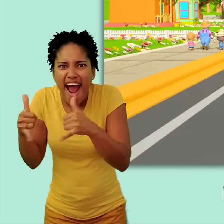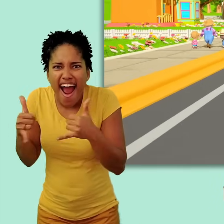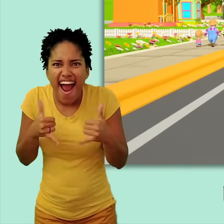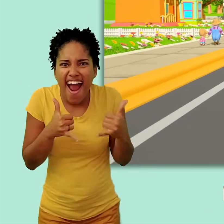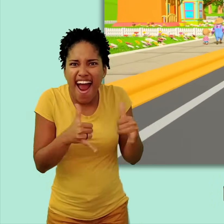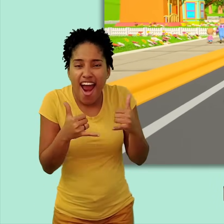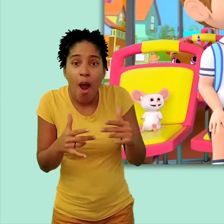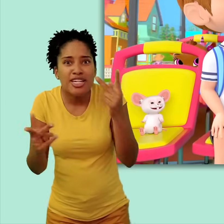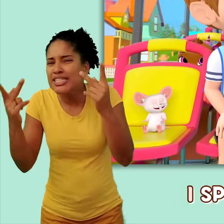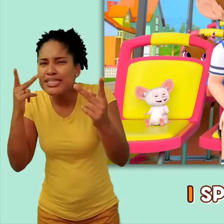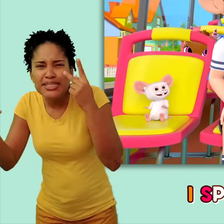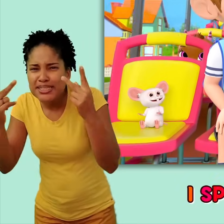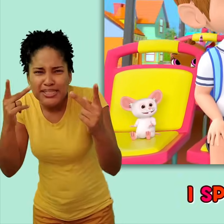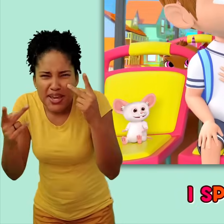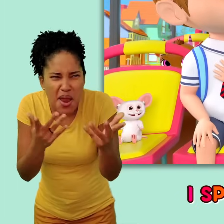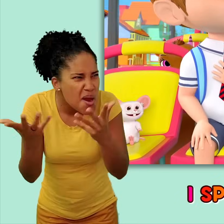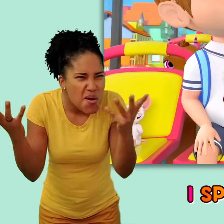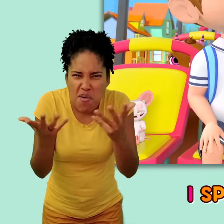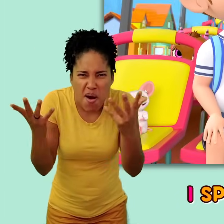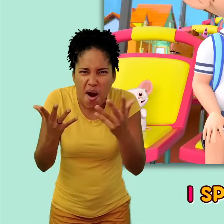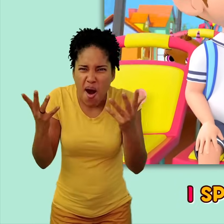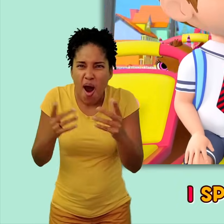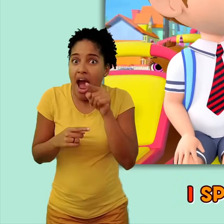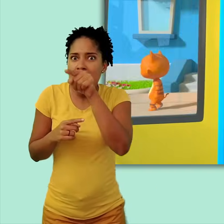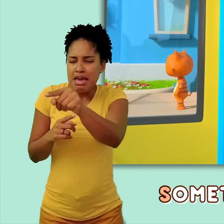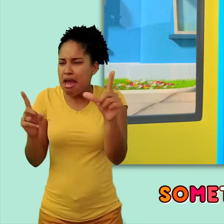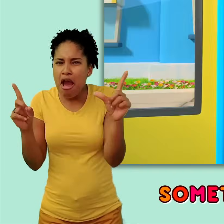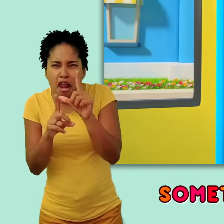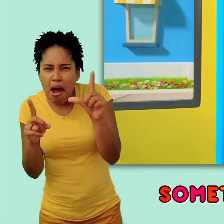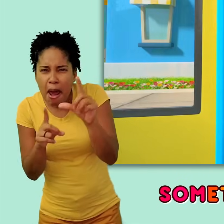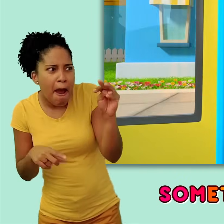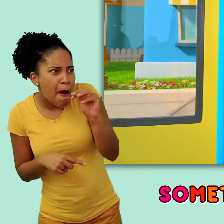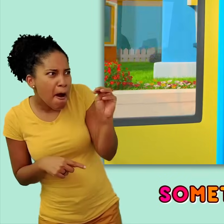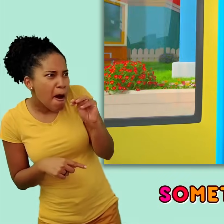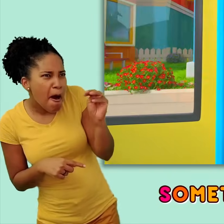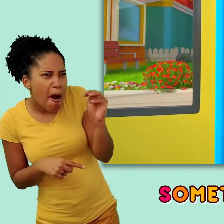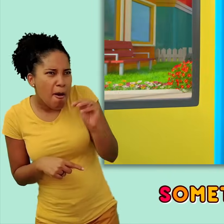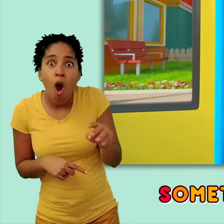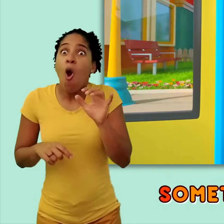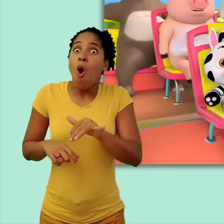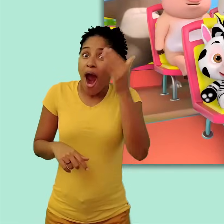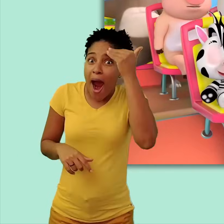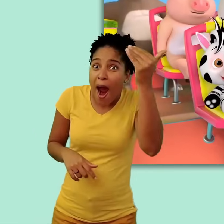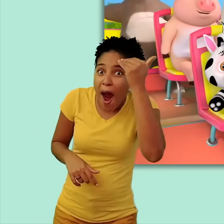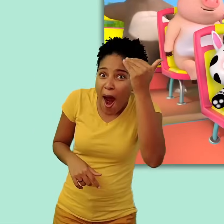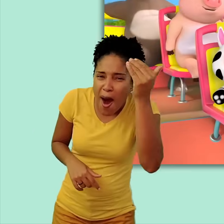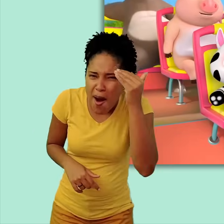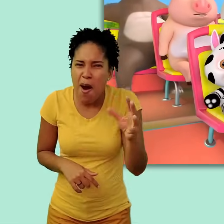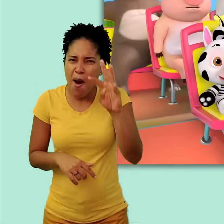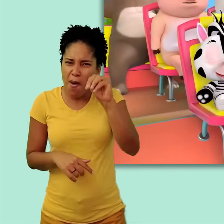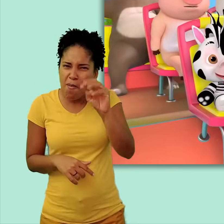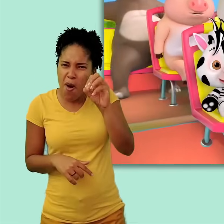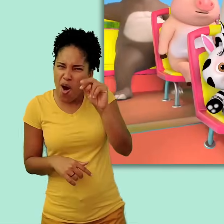Let's play a game! I spy with my little eye something beginning with M. Ooh,